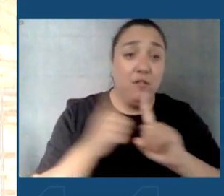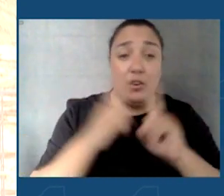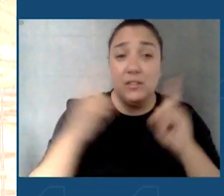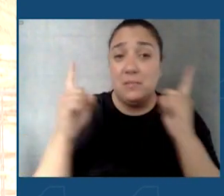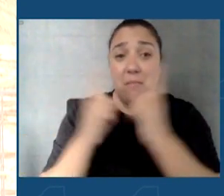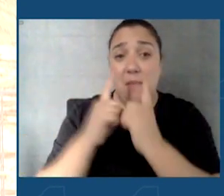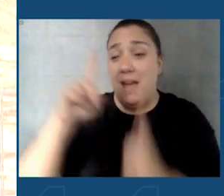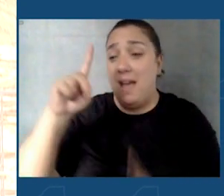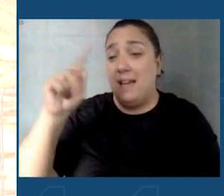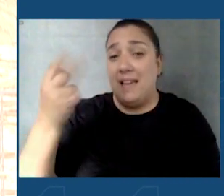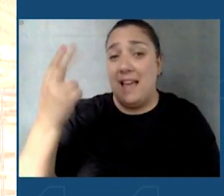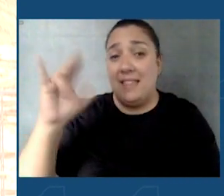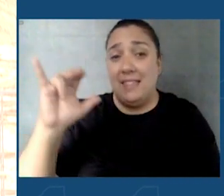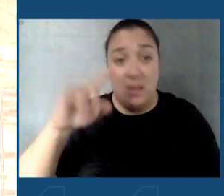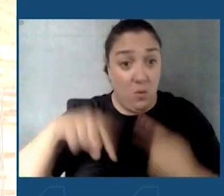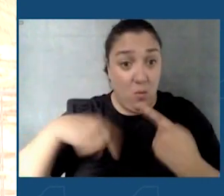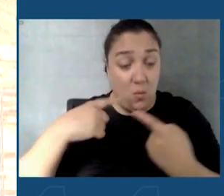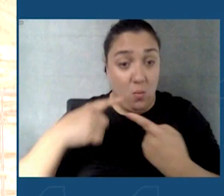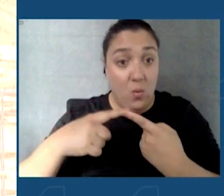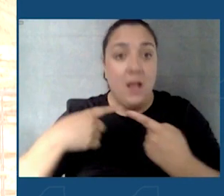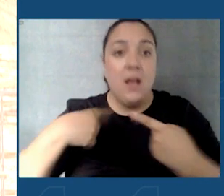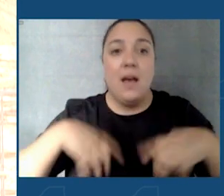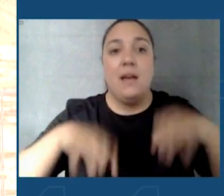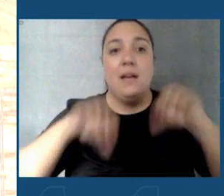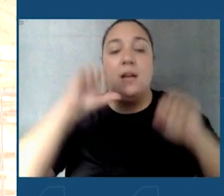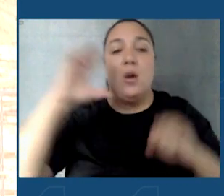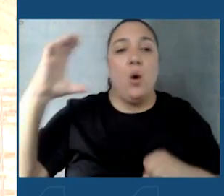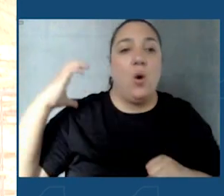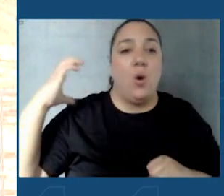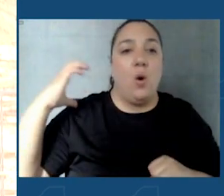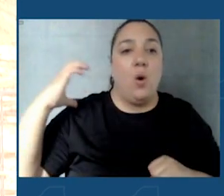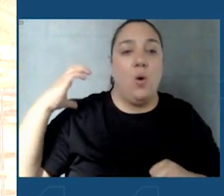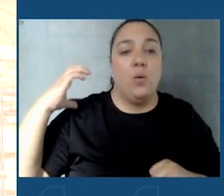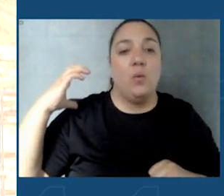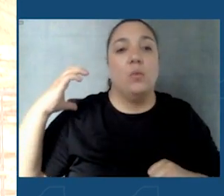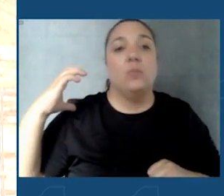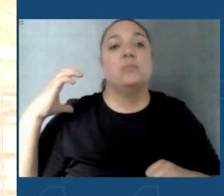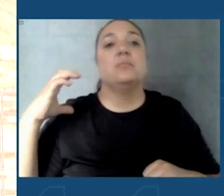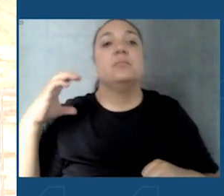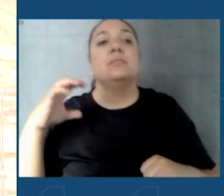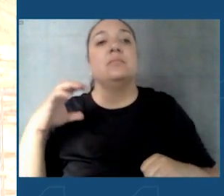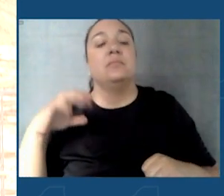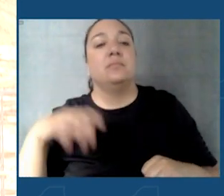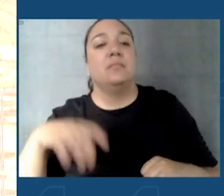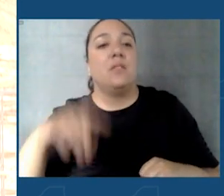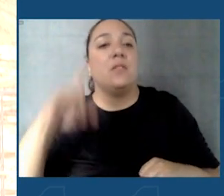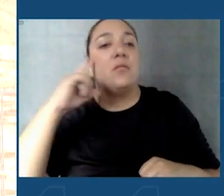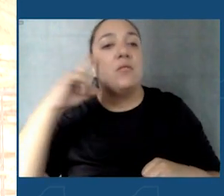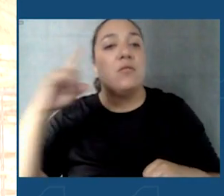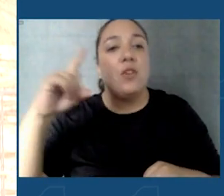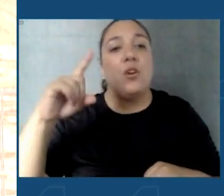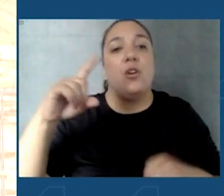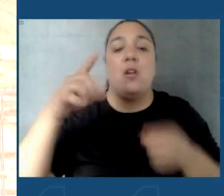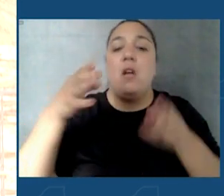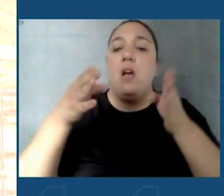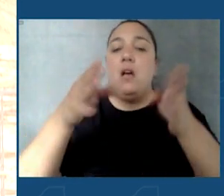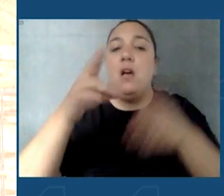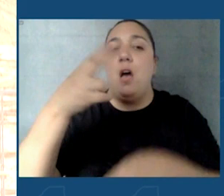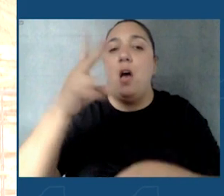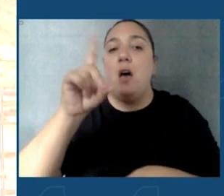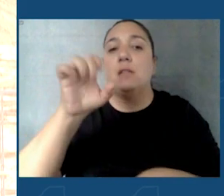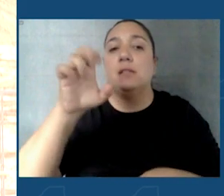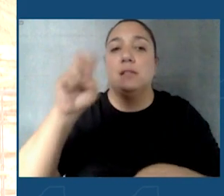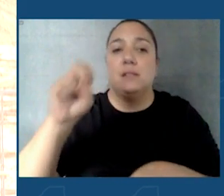opportunity to serve as co-chair of the New York State Mid-Hudson Regional Economic Development Council, and Kathy was lieutenant